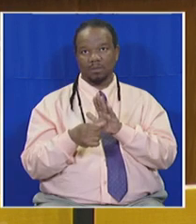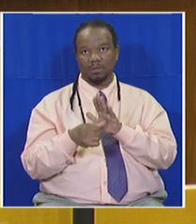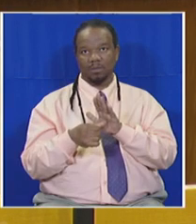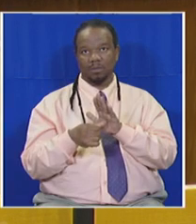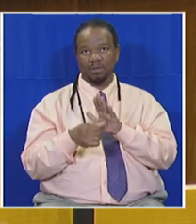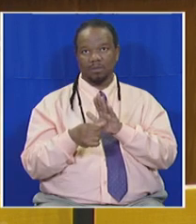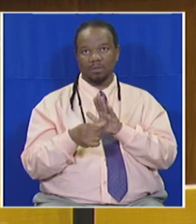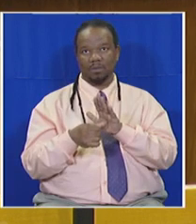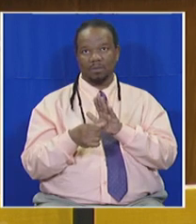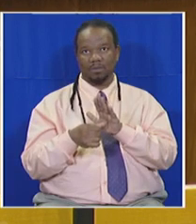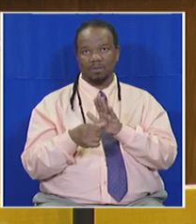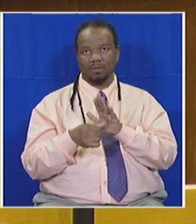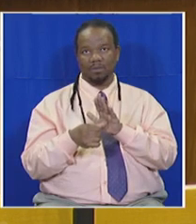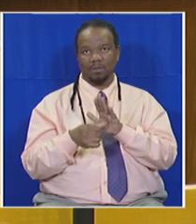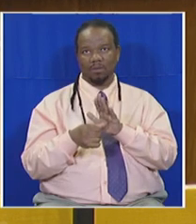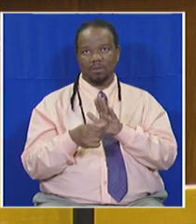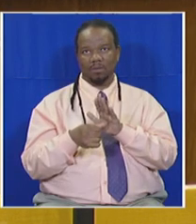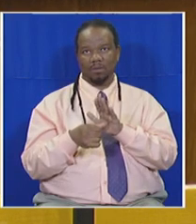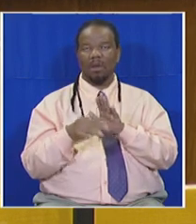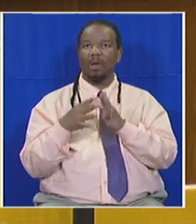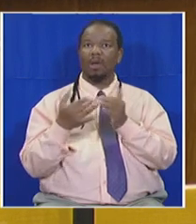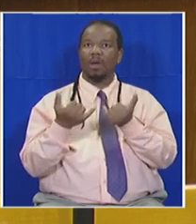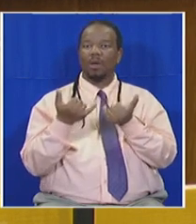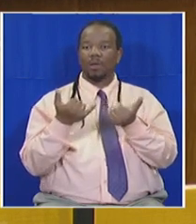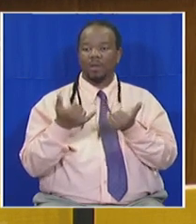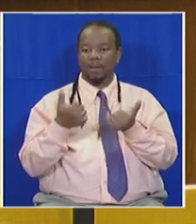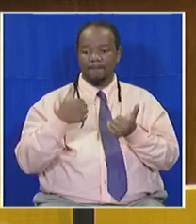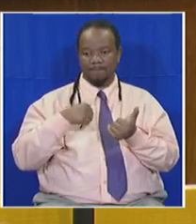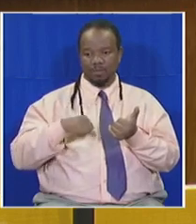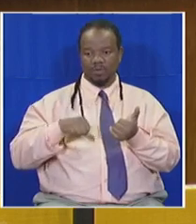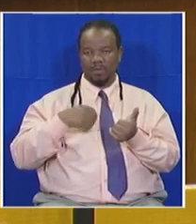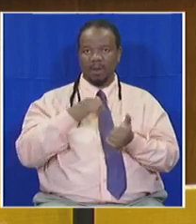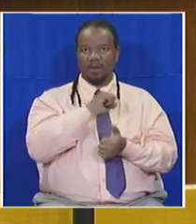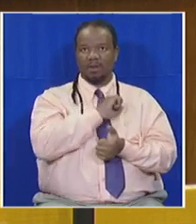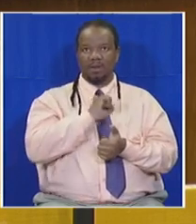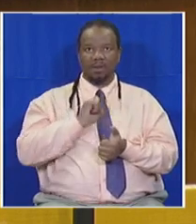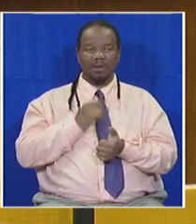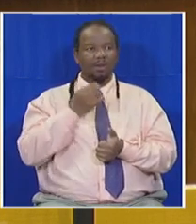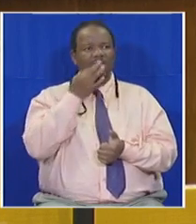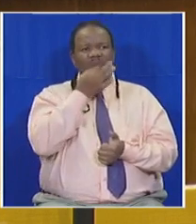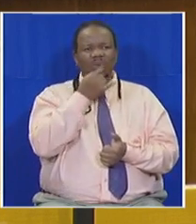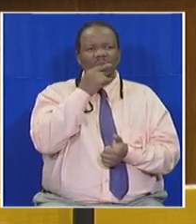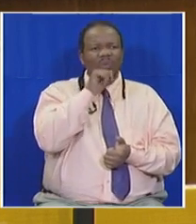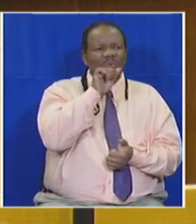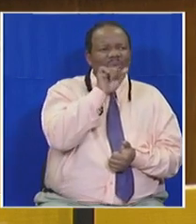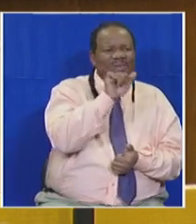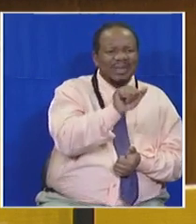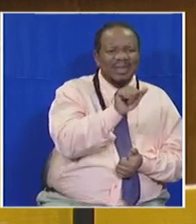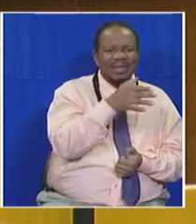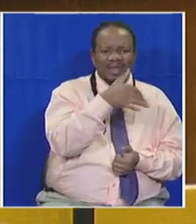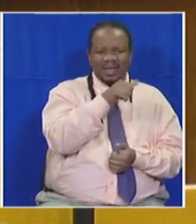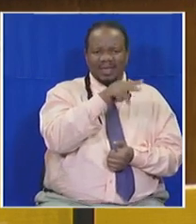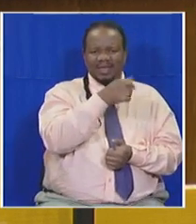the phrasing of current appointments of municipal officials as a cadre deployment, I think is banal and